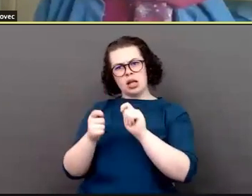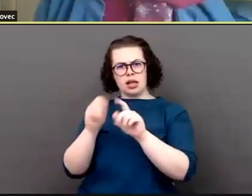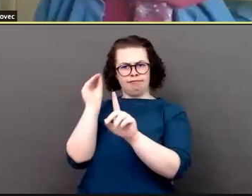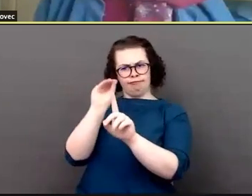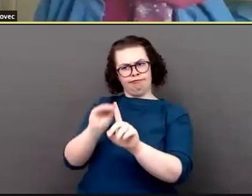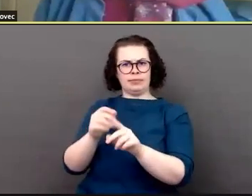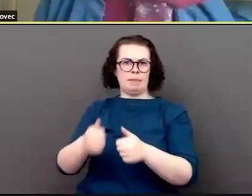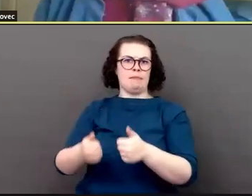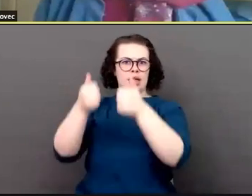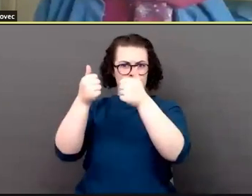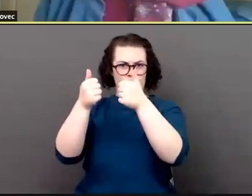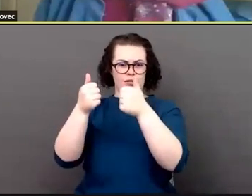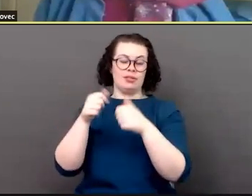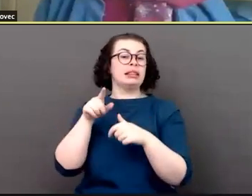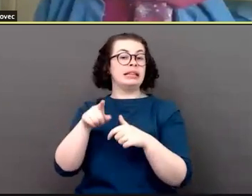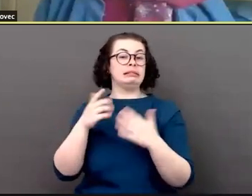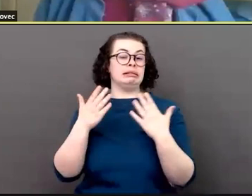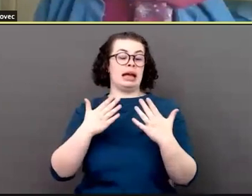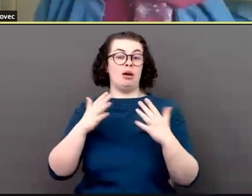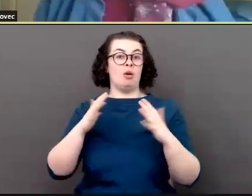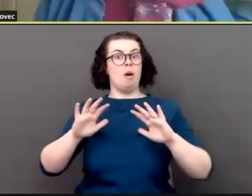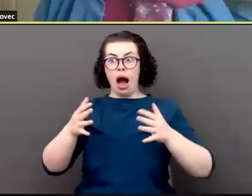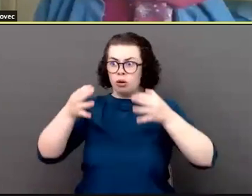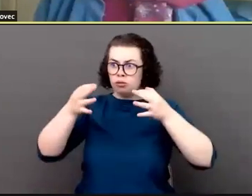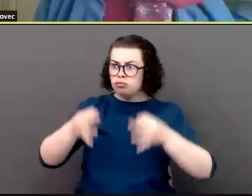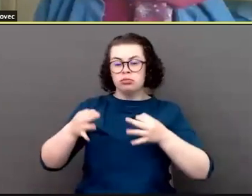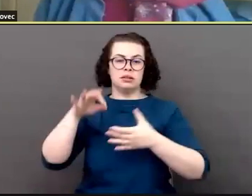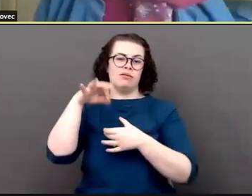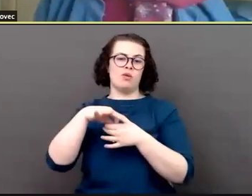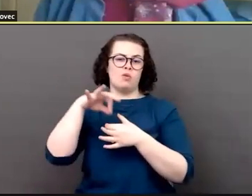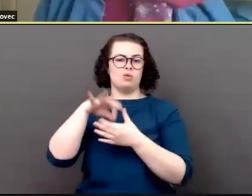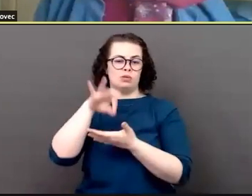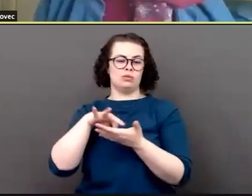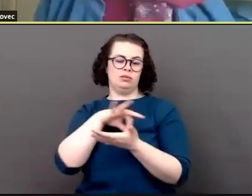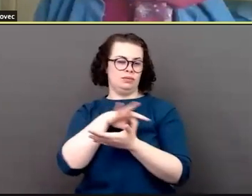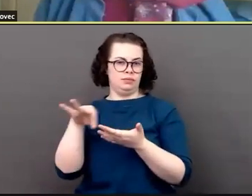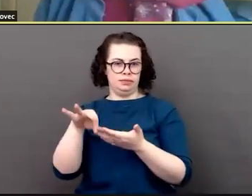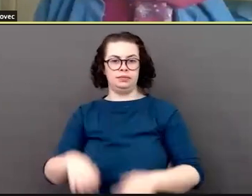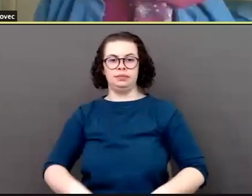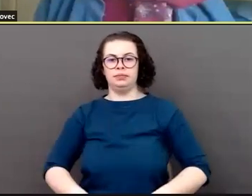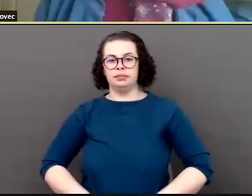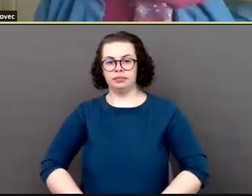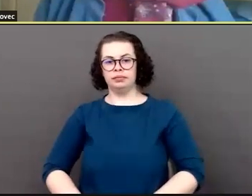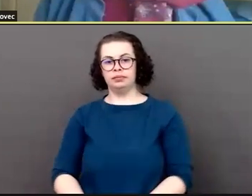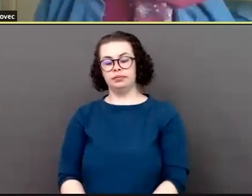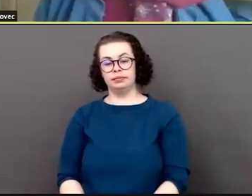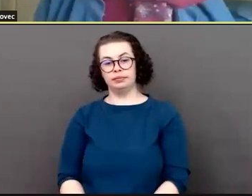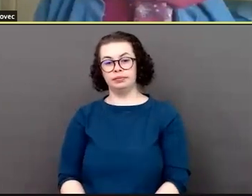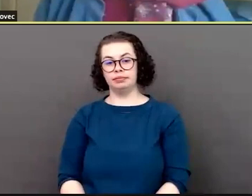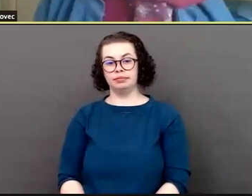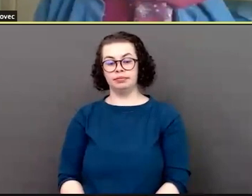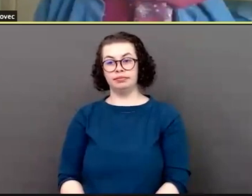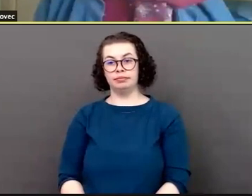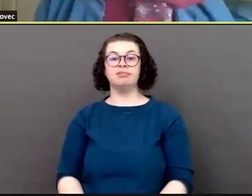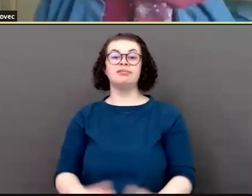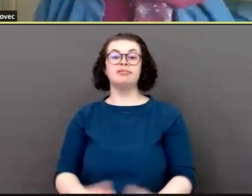just now under formal vote decision. And as additional sources, as already